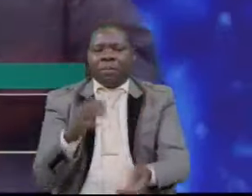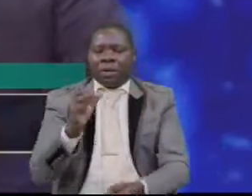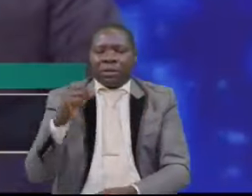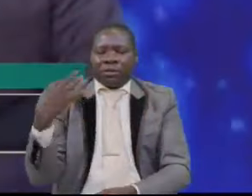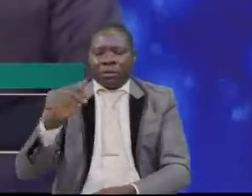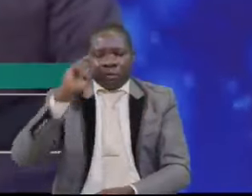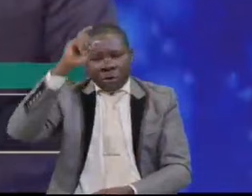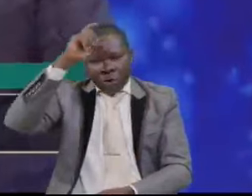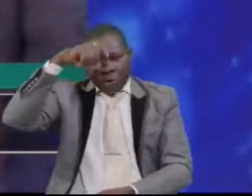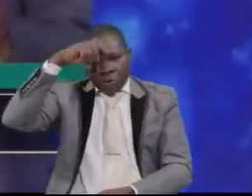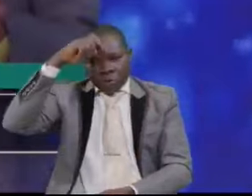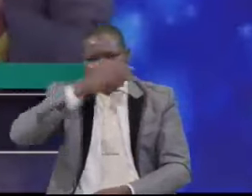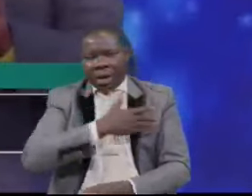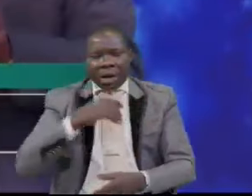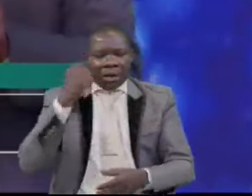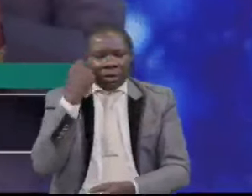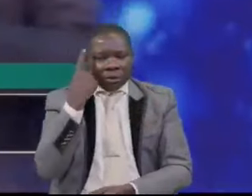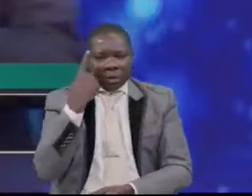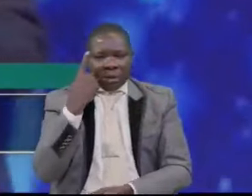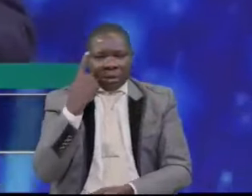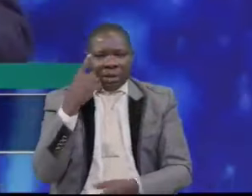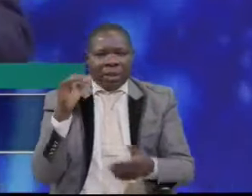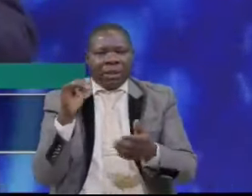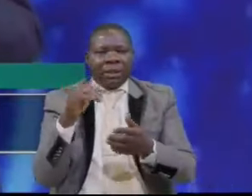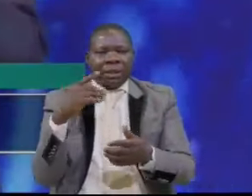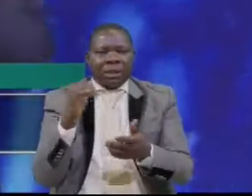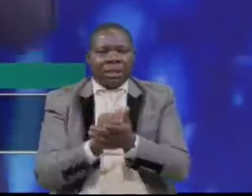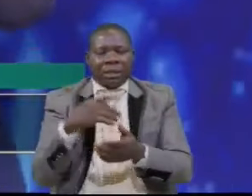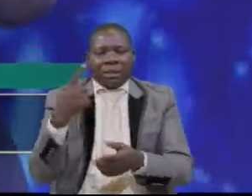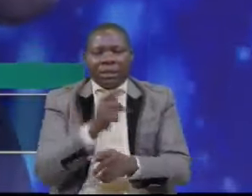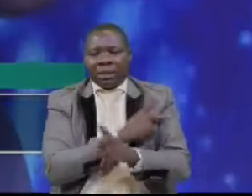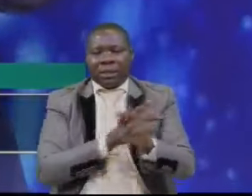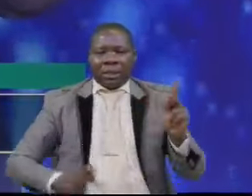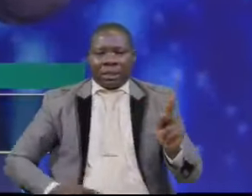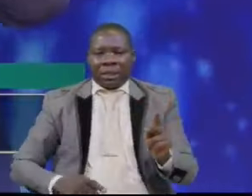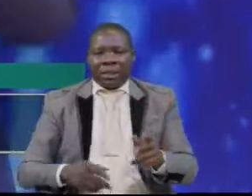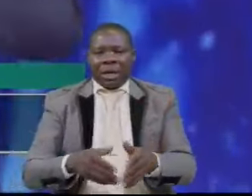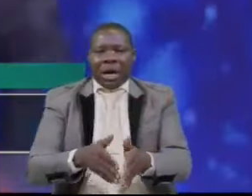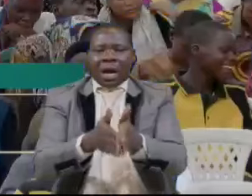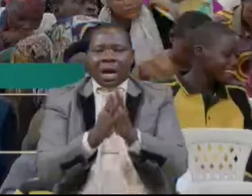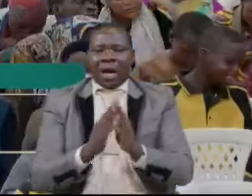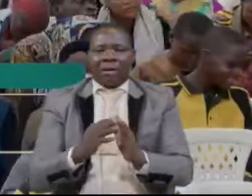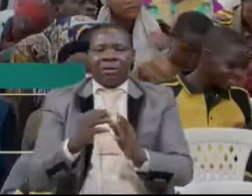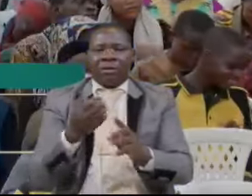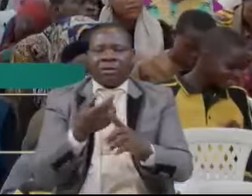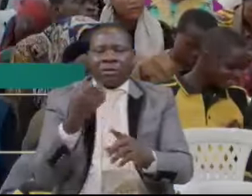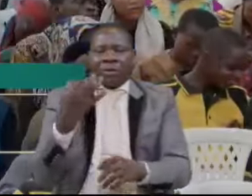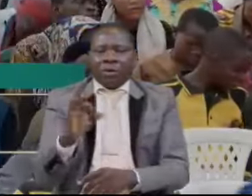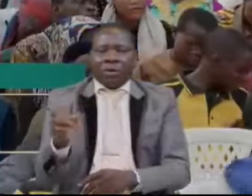and understanding, the king inquired of them. He found